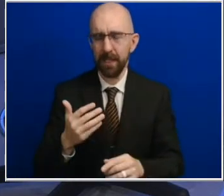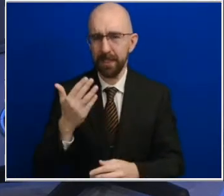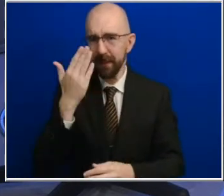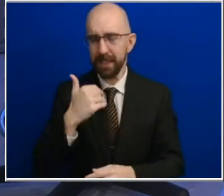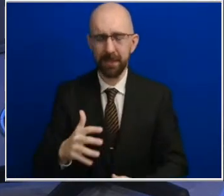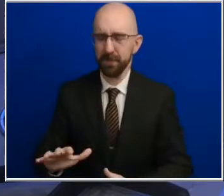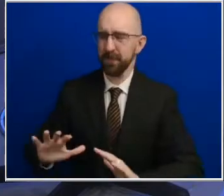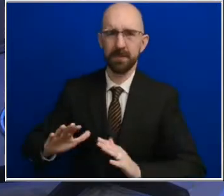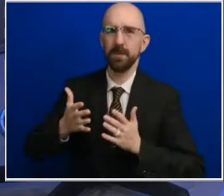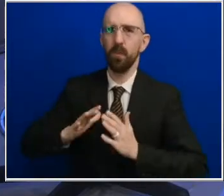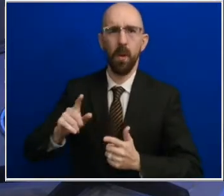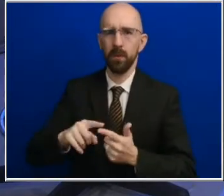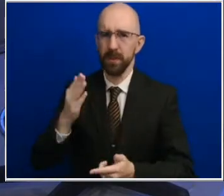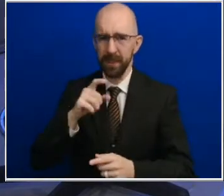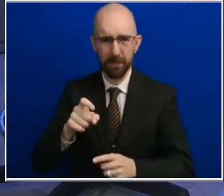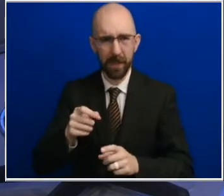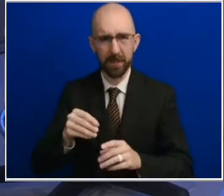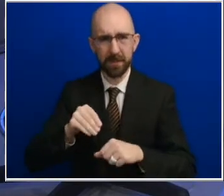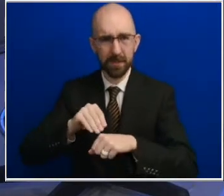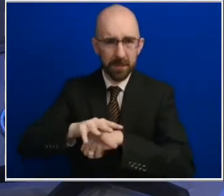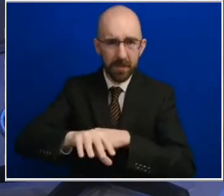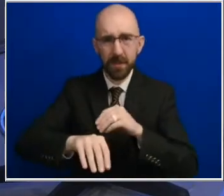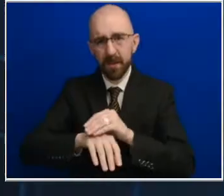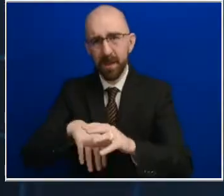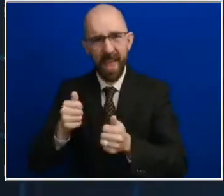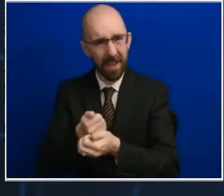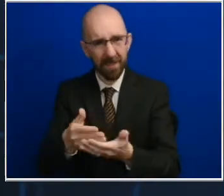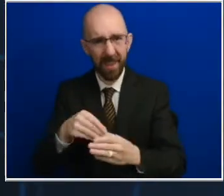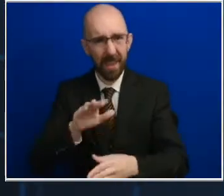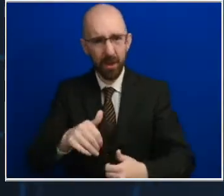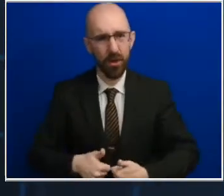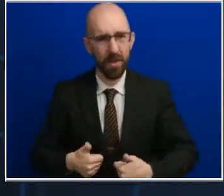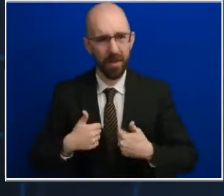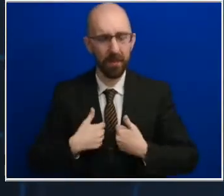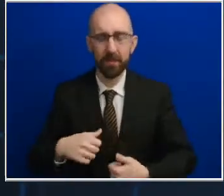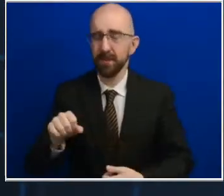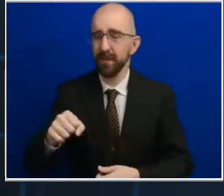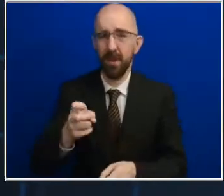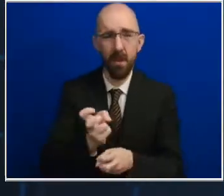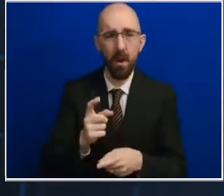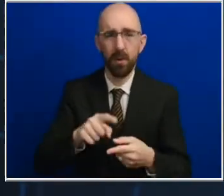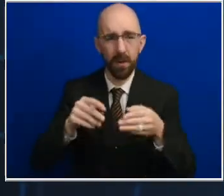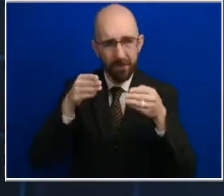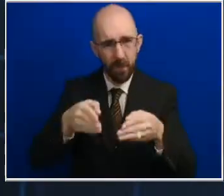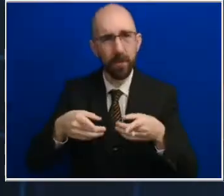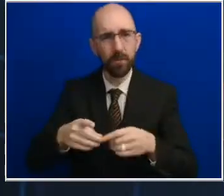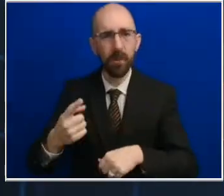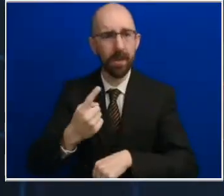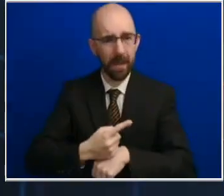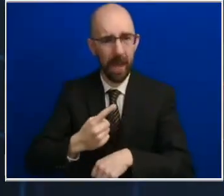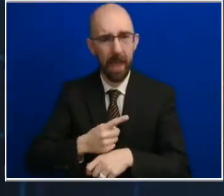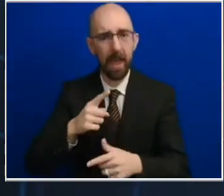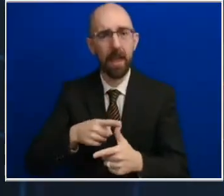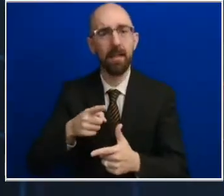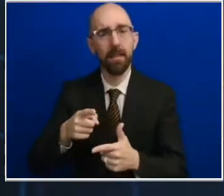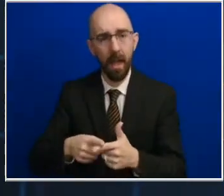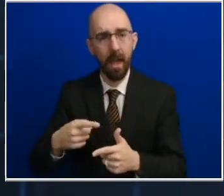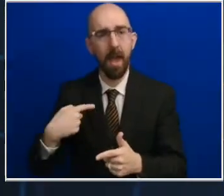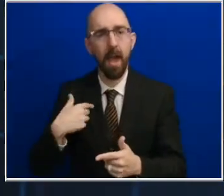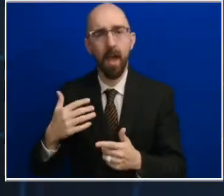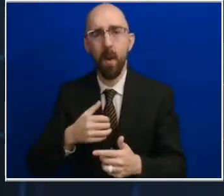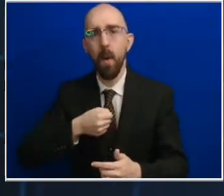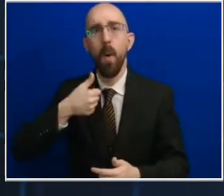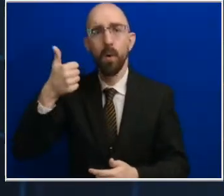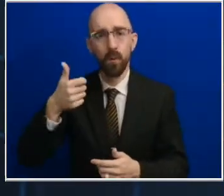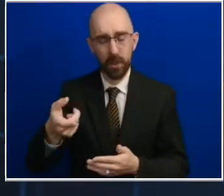into every aspect of your life. Yeah, it was hard to be able to stay focused during the day, and then as I got older, the